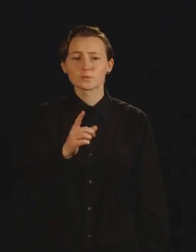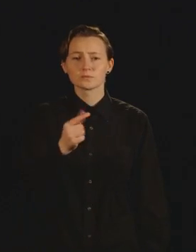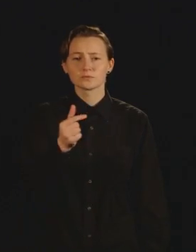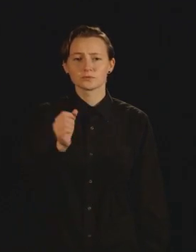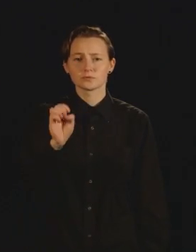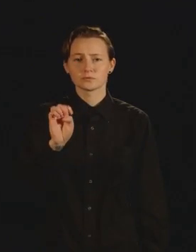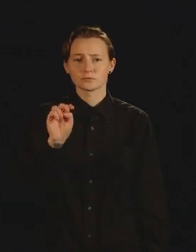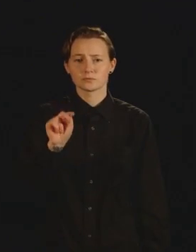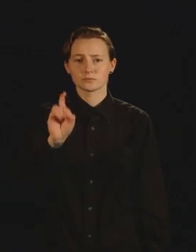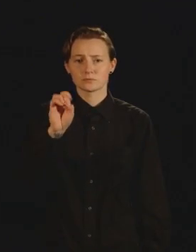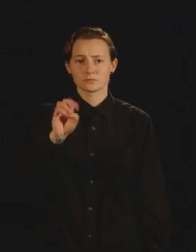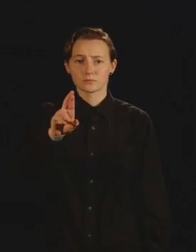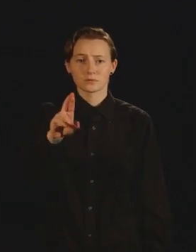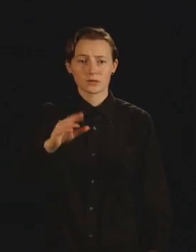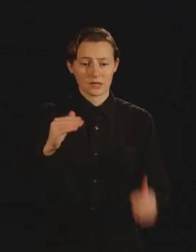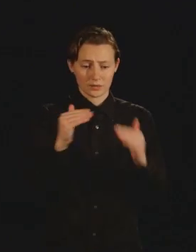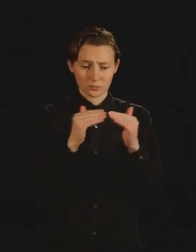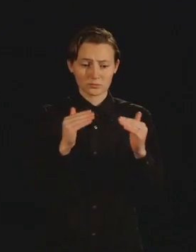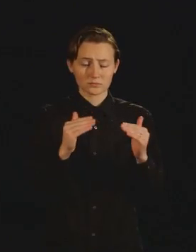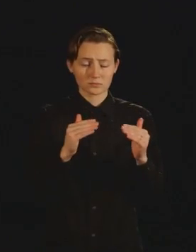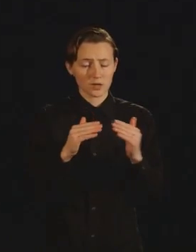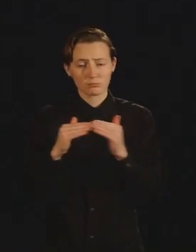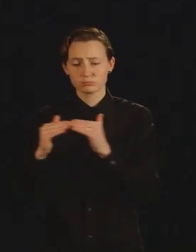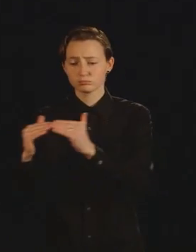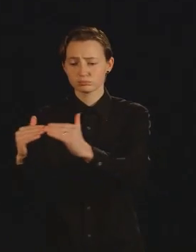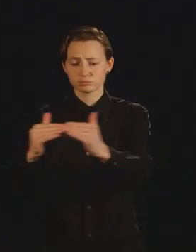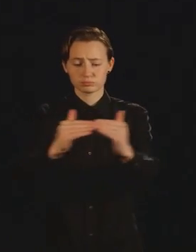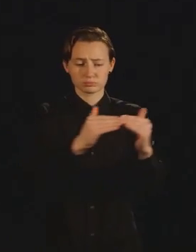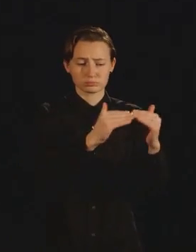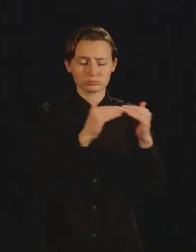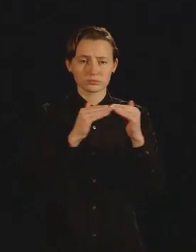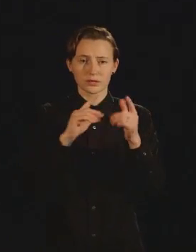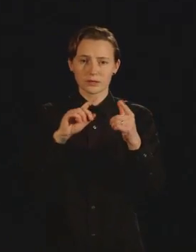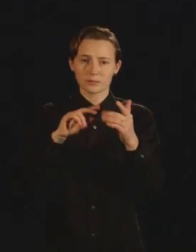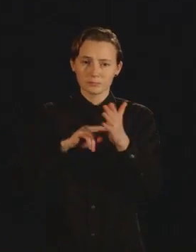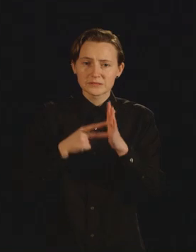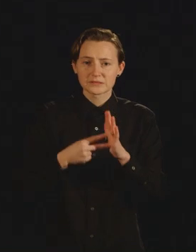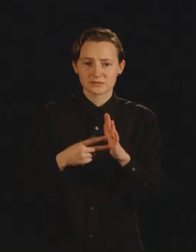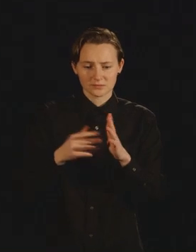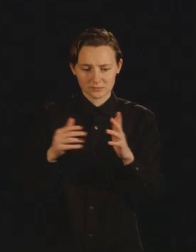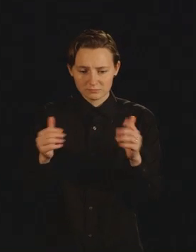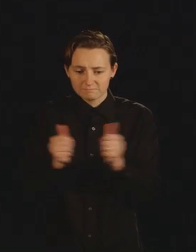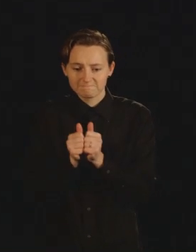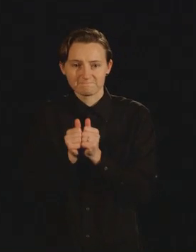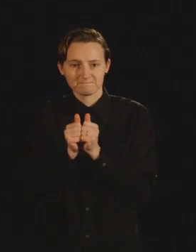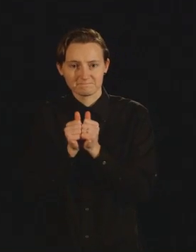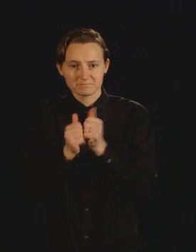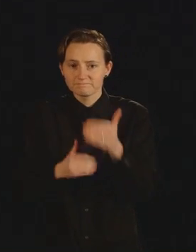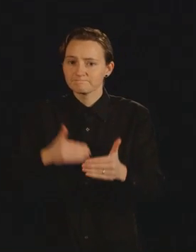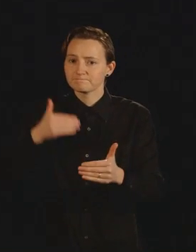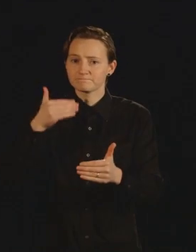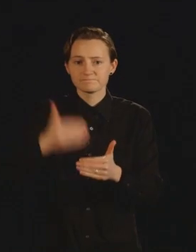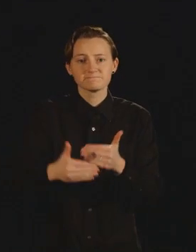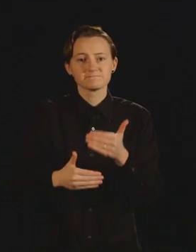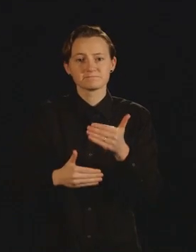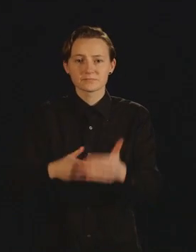True gender equity and equality means we go together.